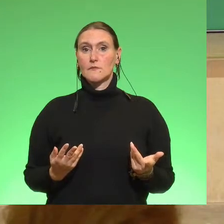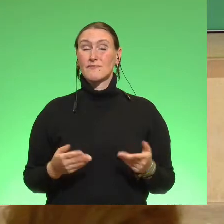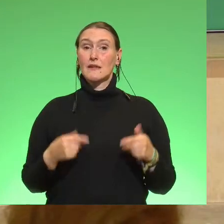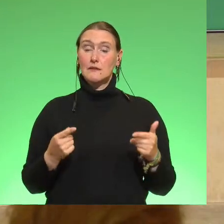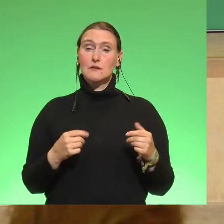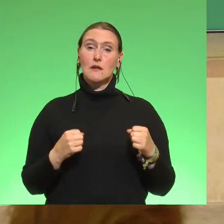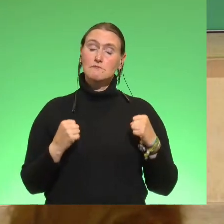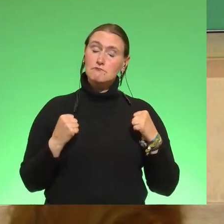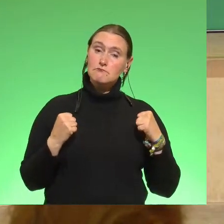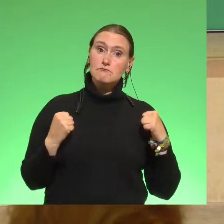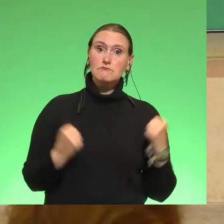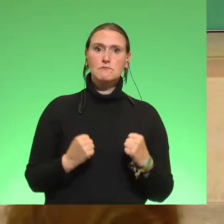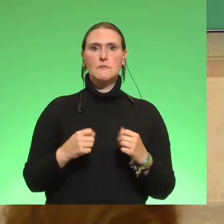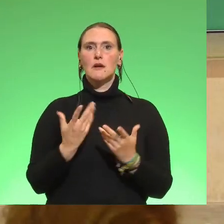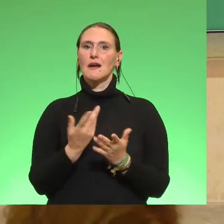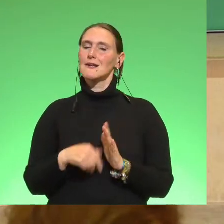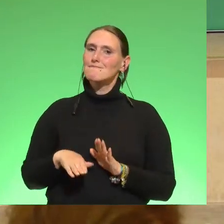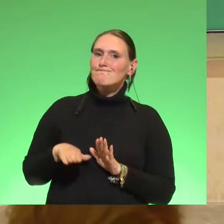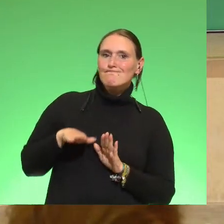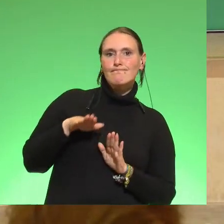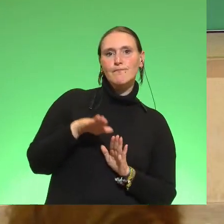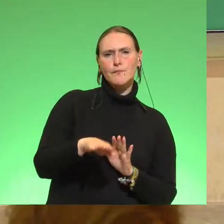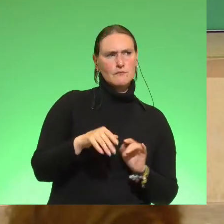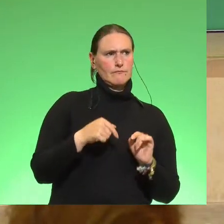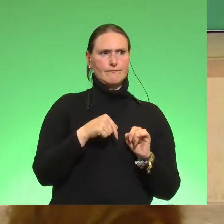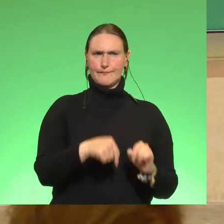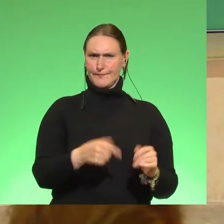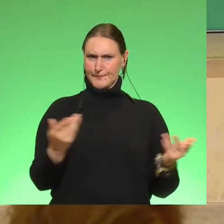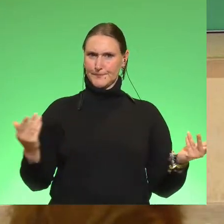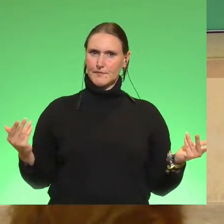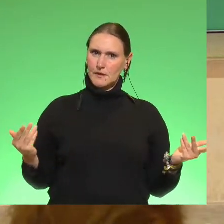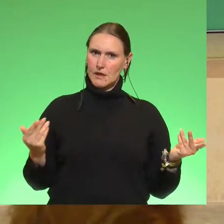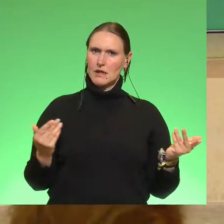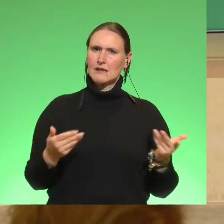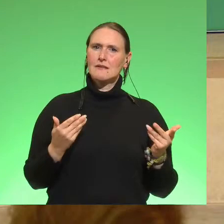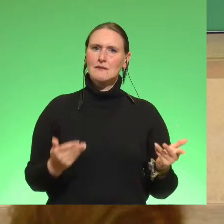been able to bring such a diverse, gigantic,